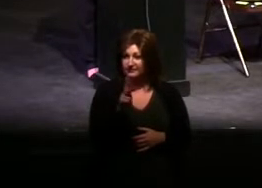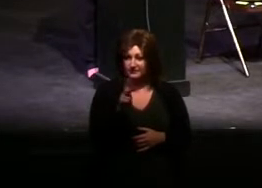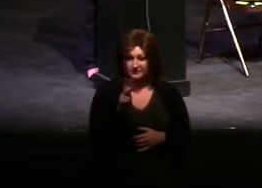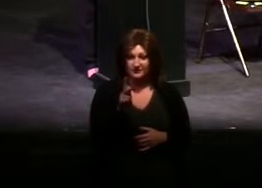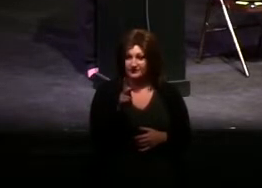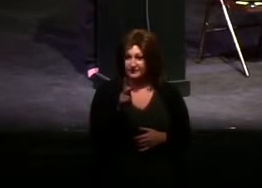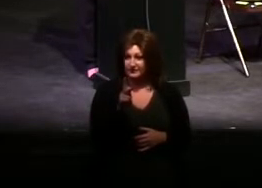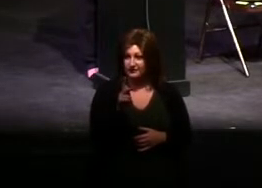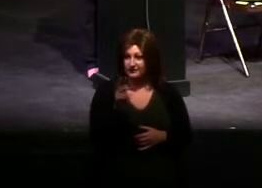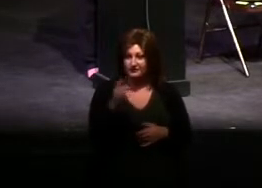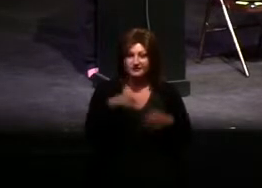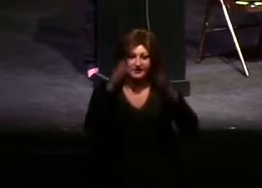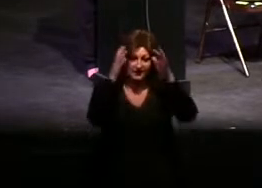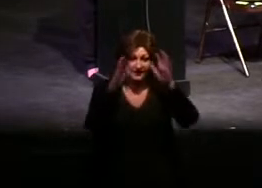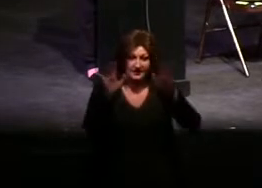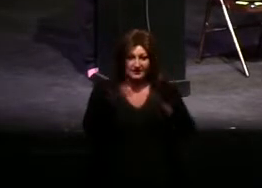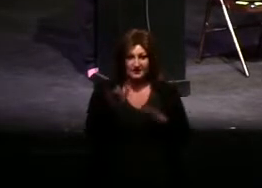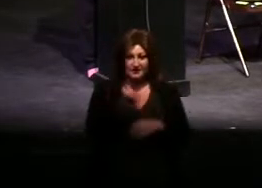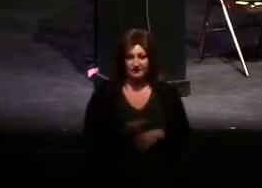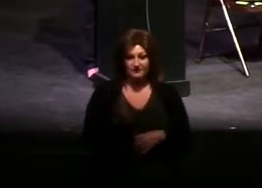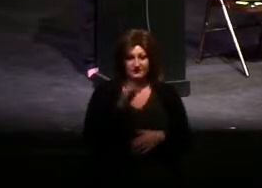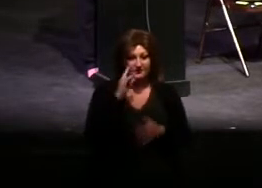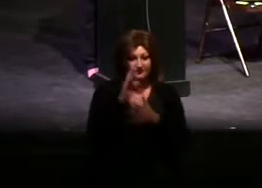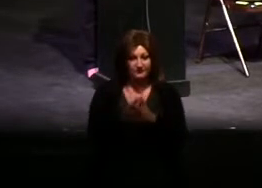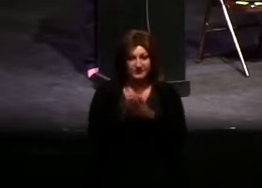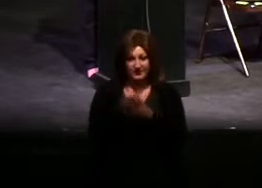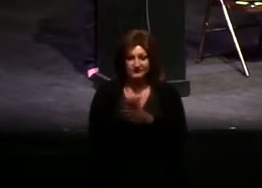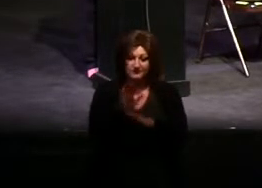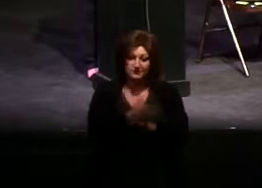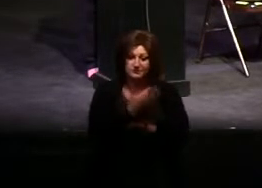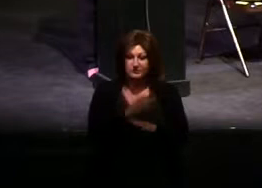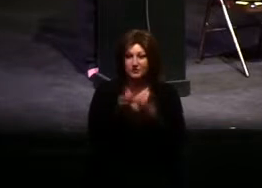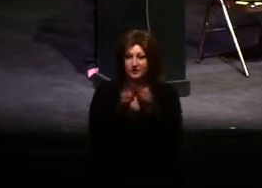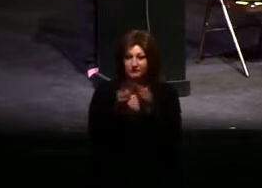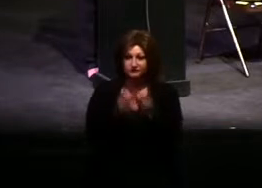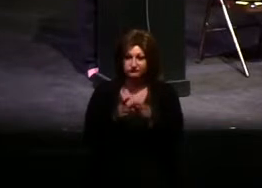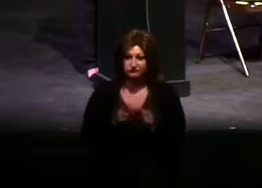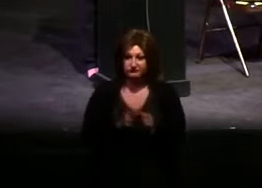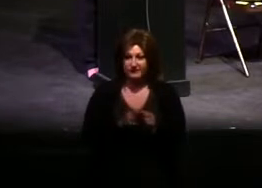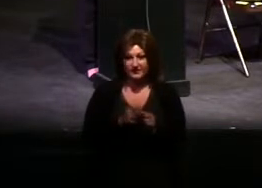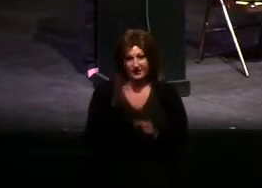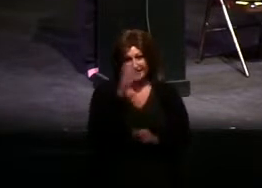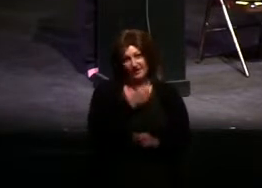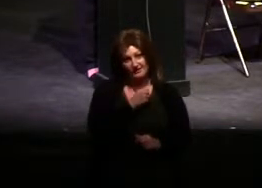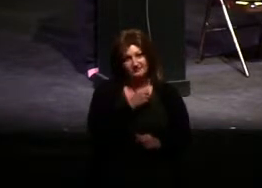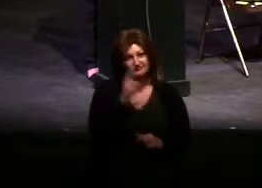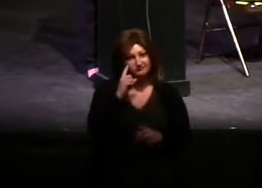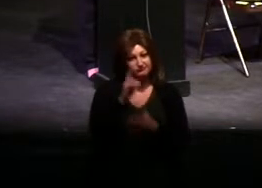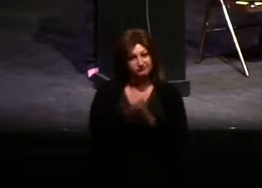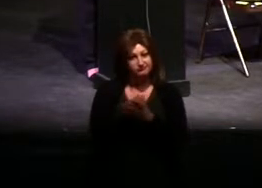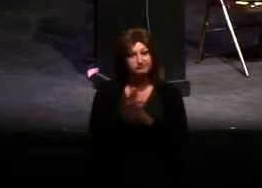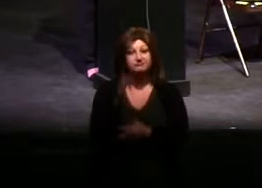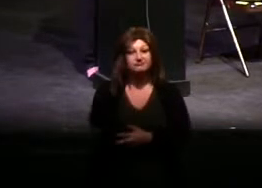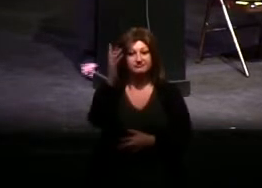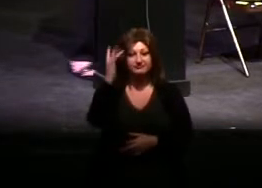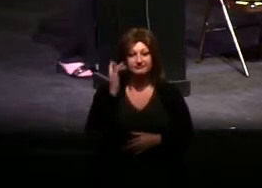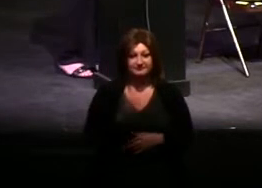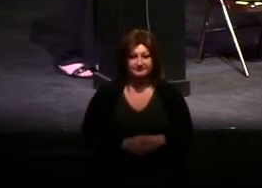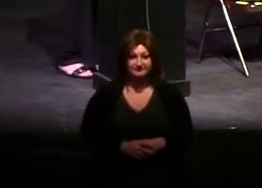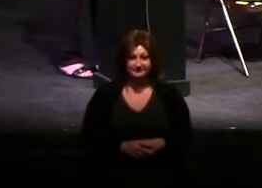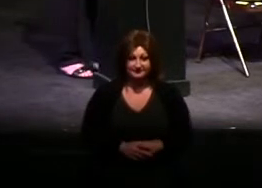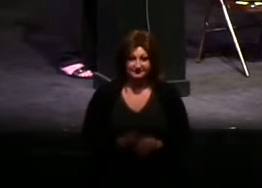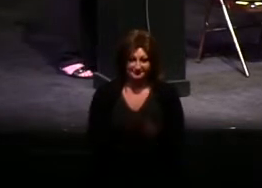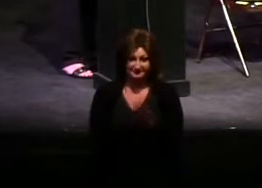now it was like believing in song lyrics, which I guess I did once upon a time.